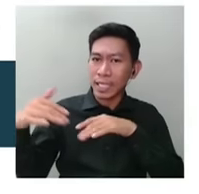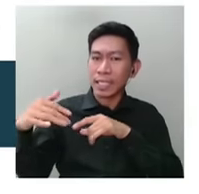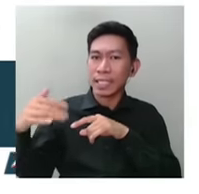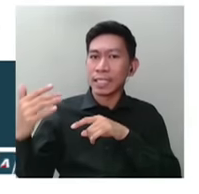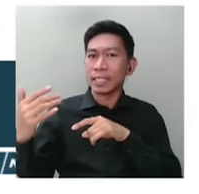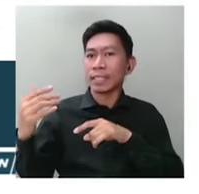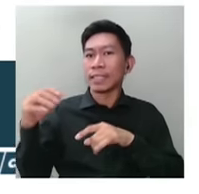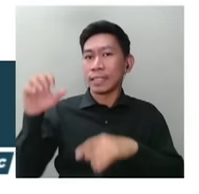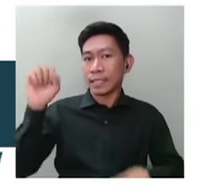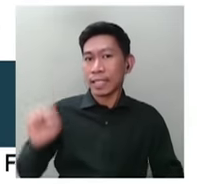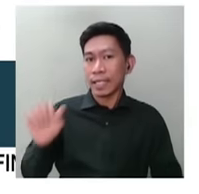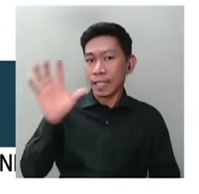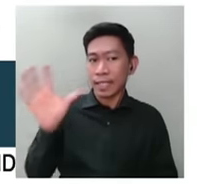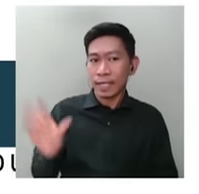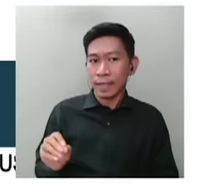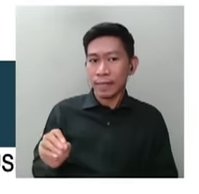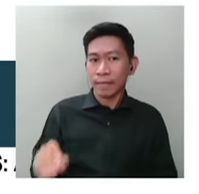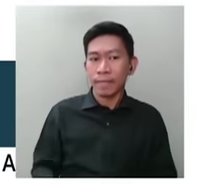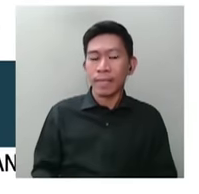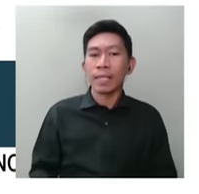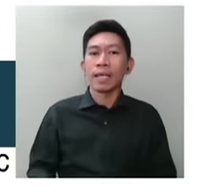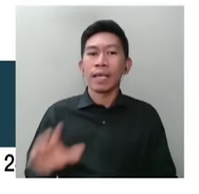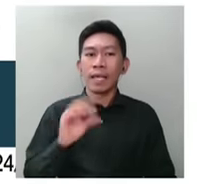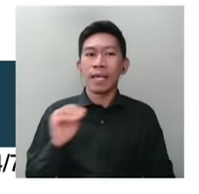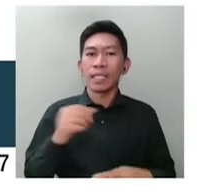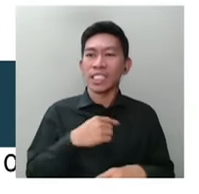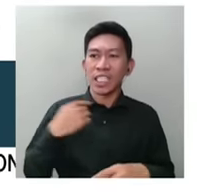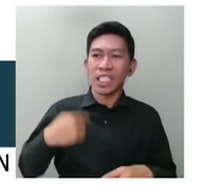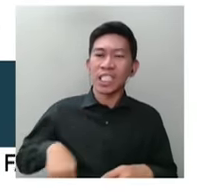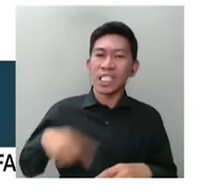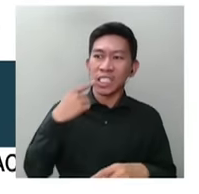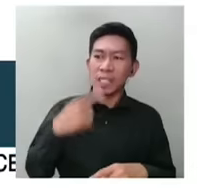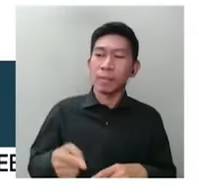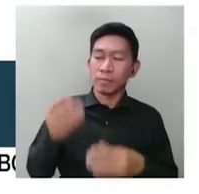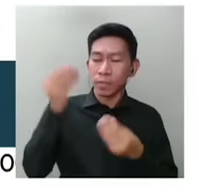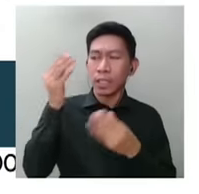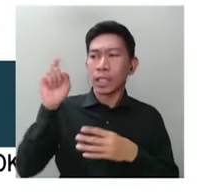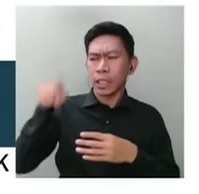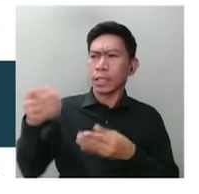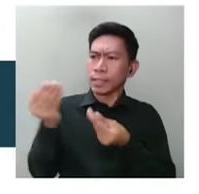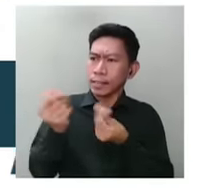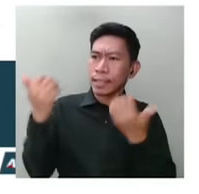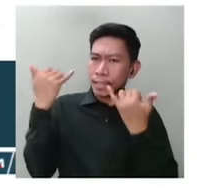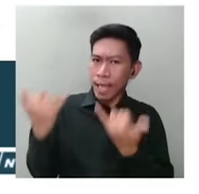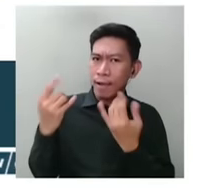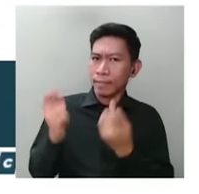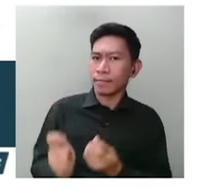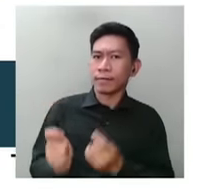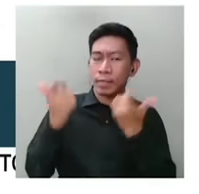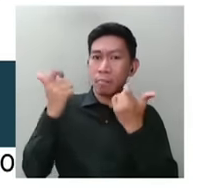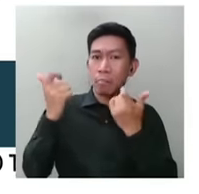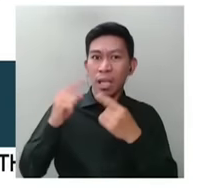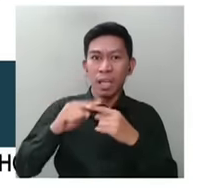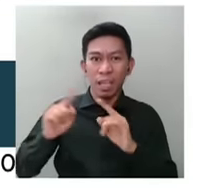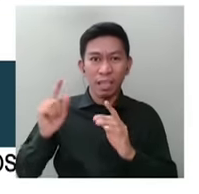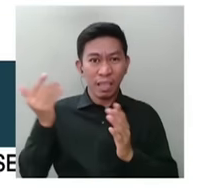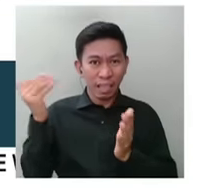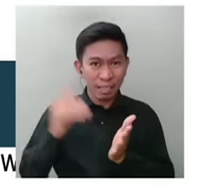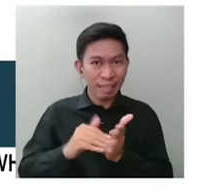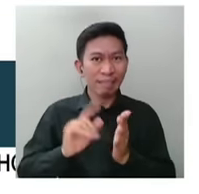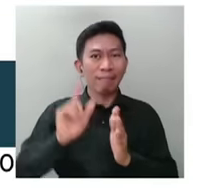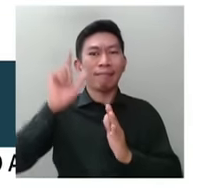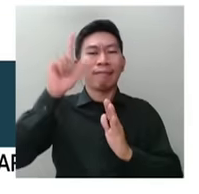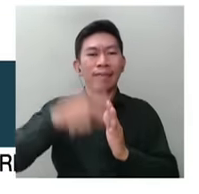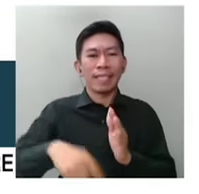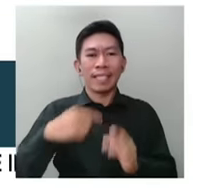you know, Prime Minister Modi, you know, we have to resolve this issue right away. Mm. Then suddenly China would come out